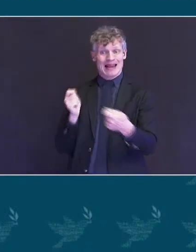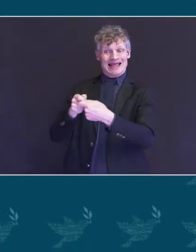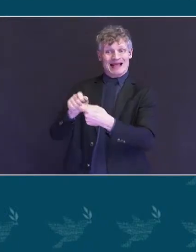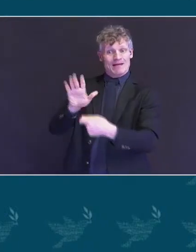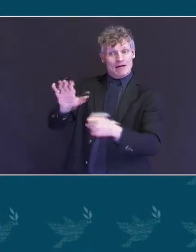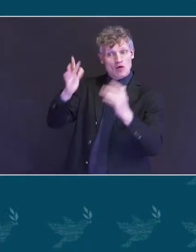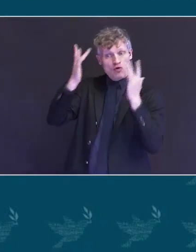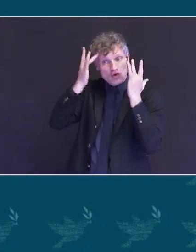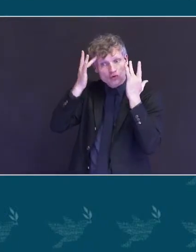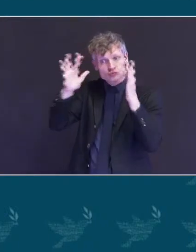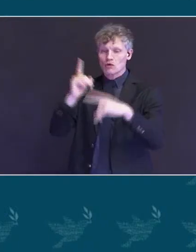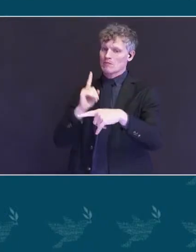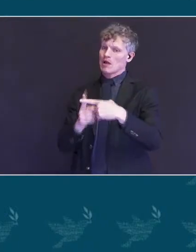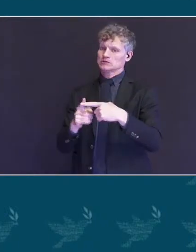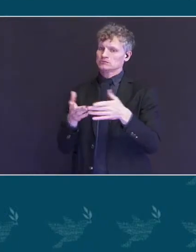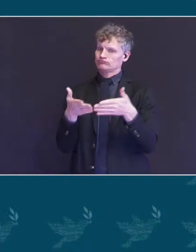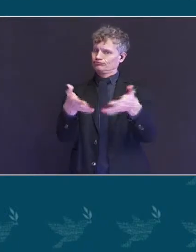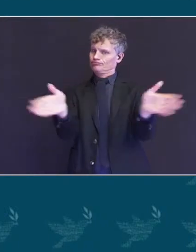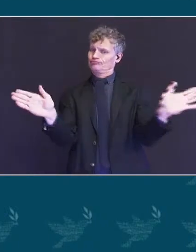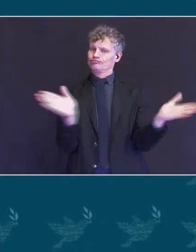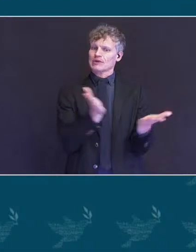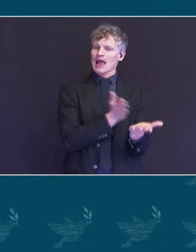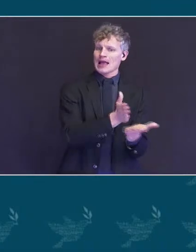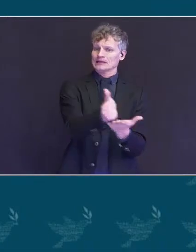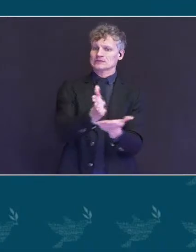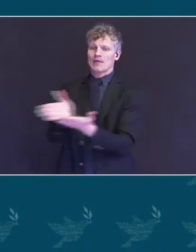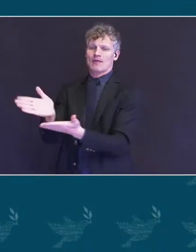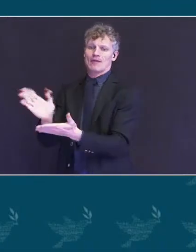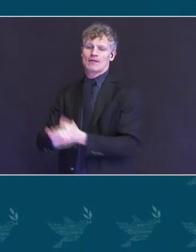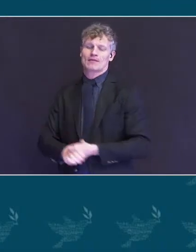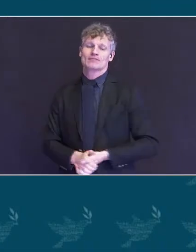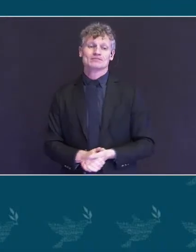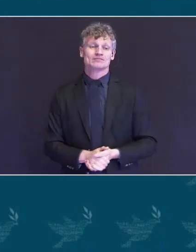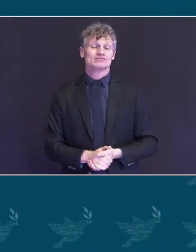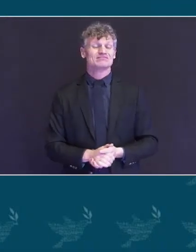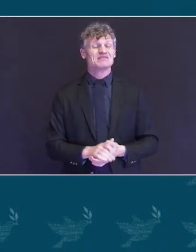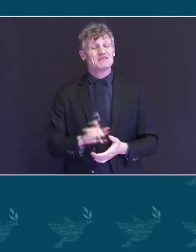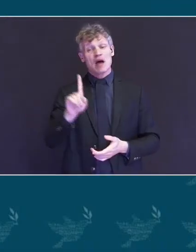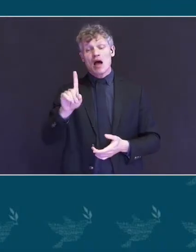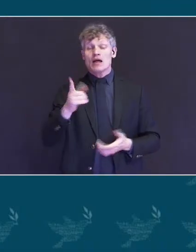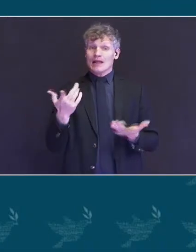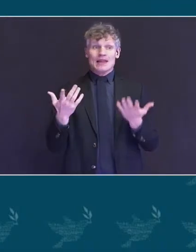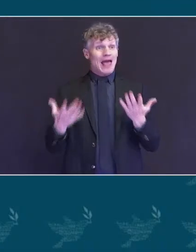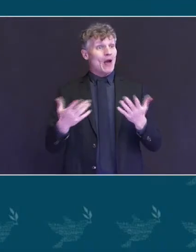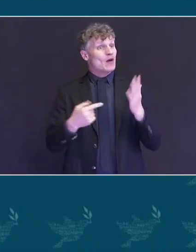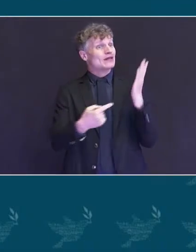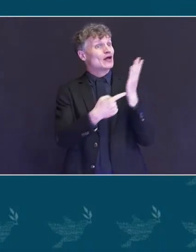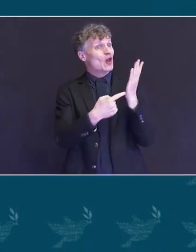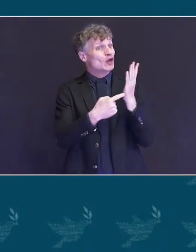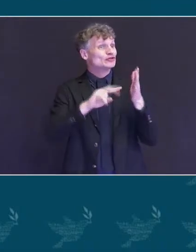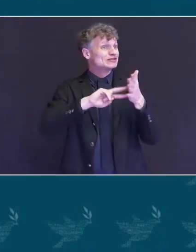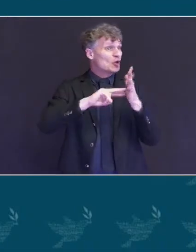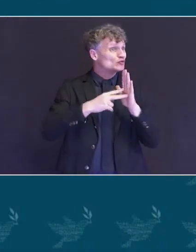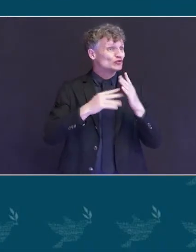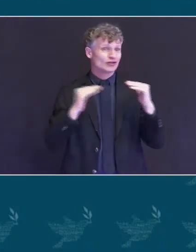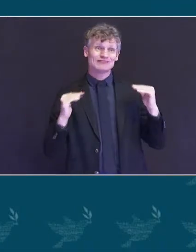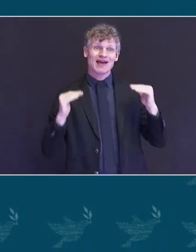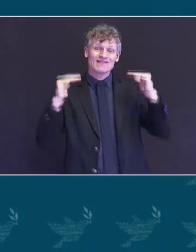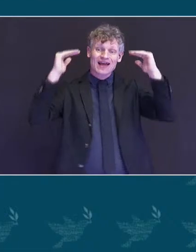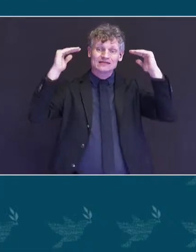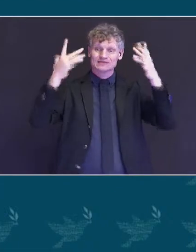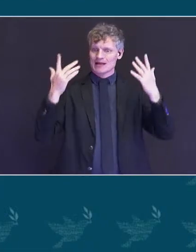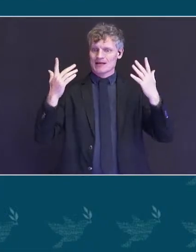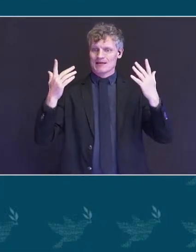accessible to all. However, despite the technological advancement, linguistic diversity is